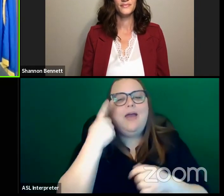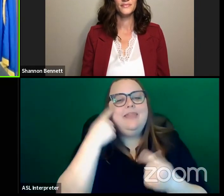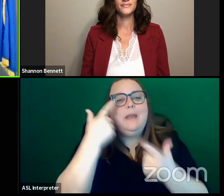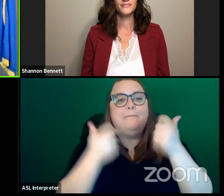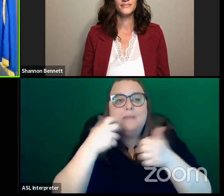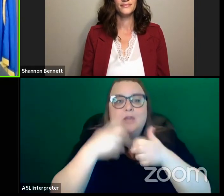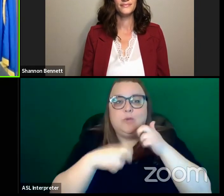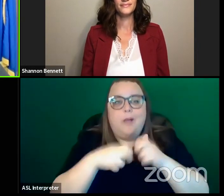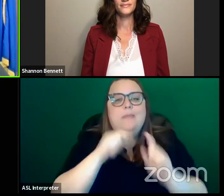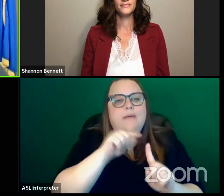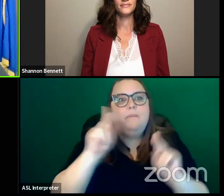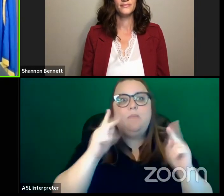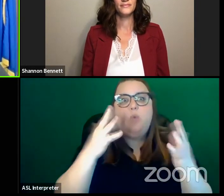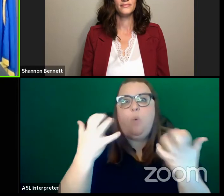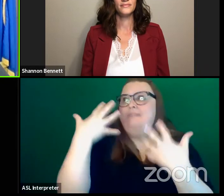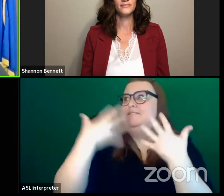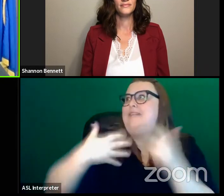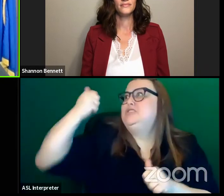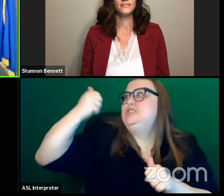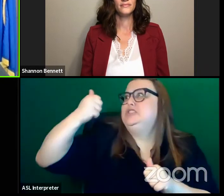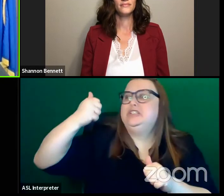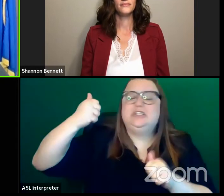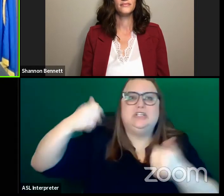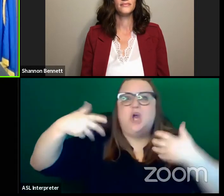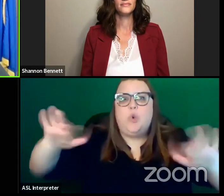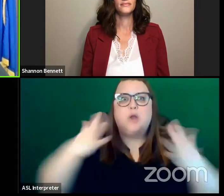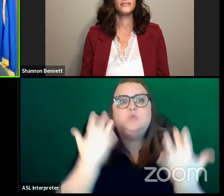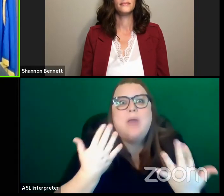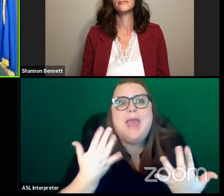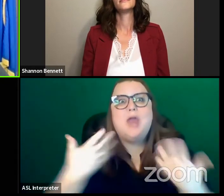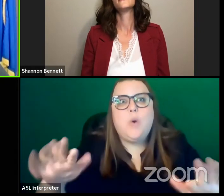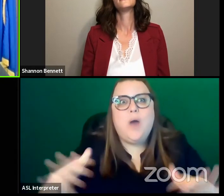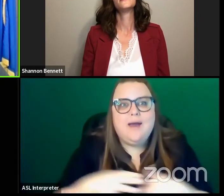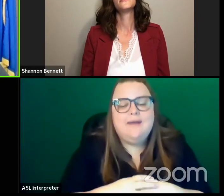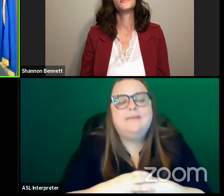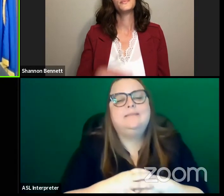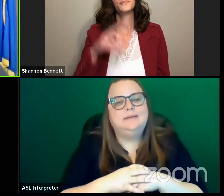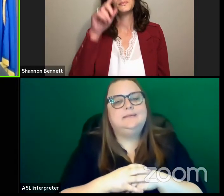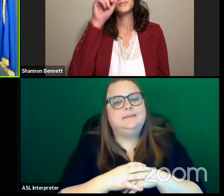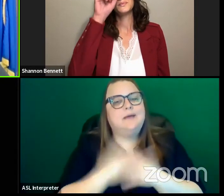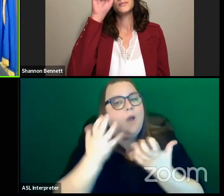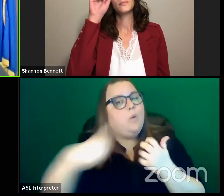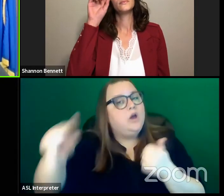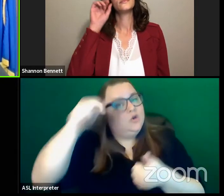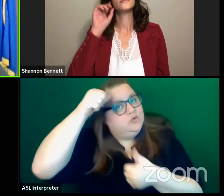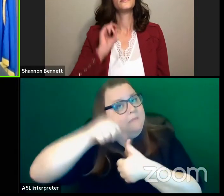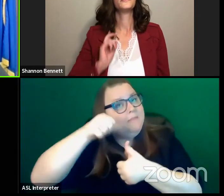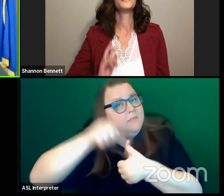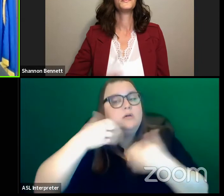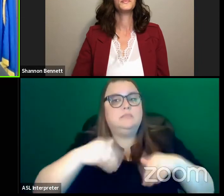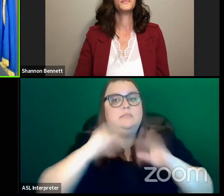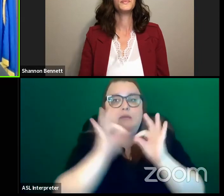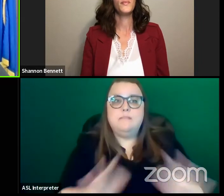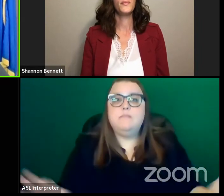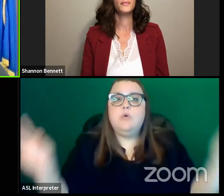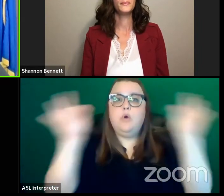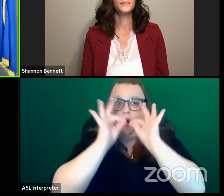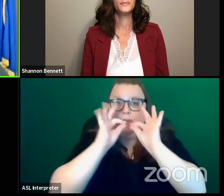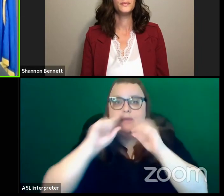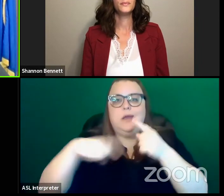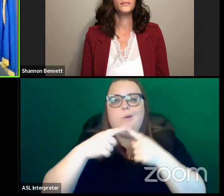quick as possible, as opposed to not getting it at all. And I want you to remember, and it's extremely important, when Shannon and Candace